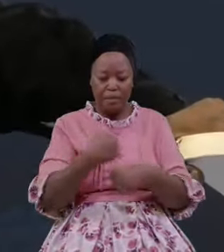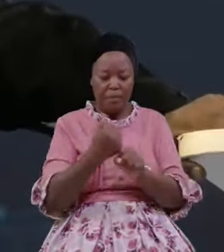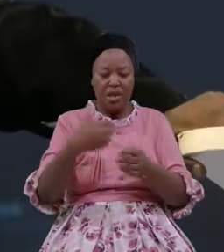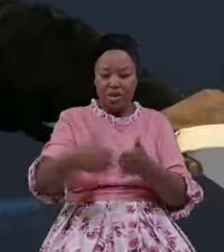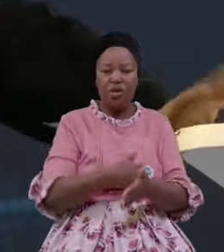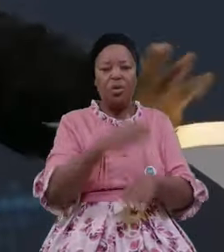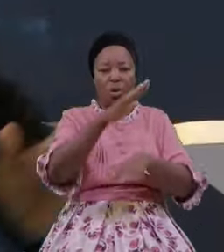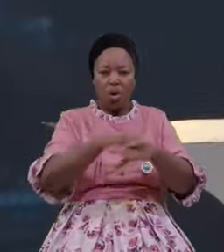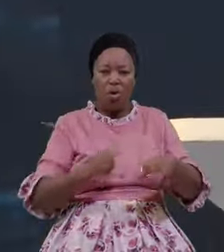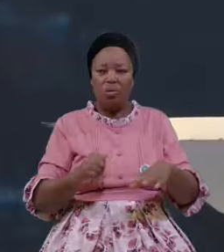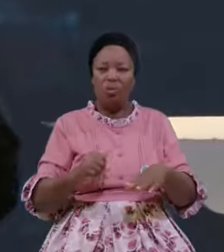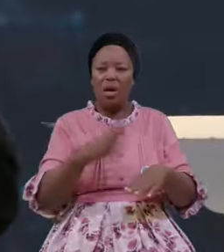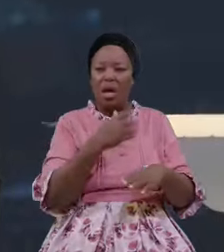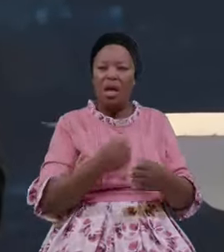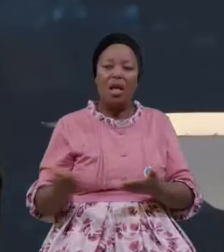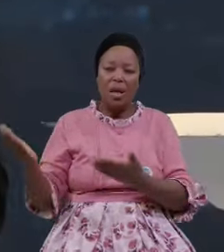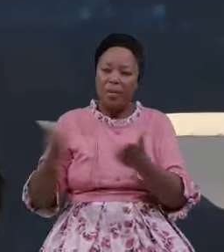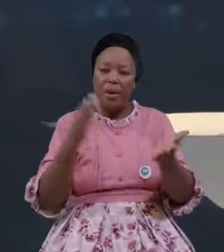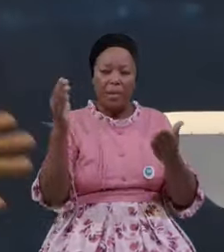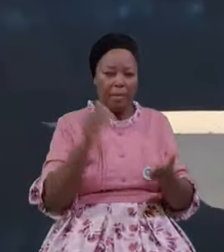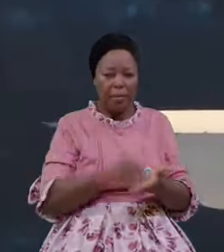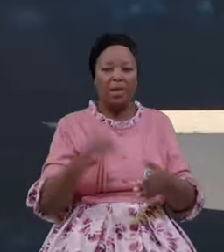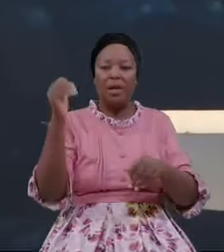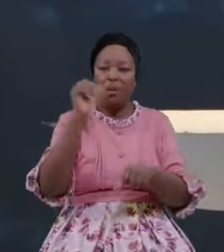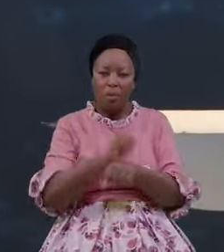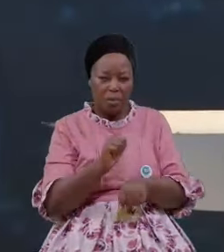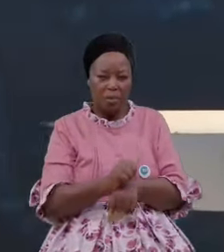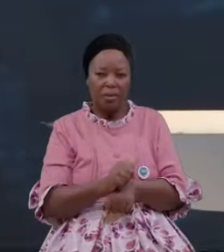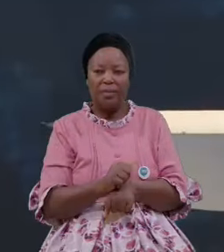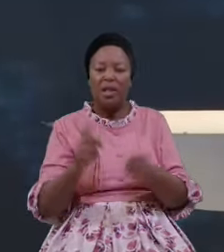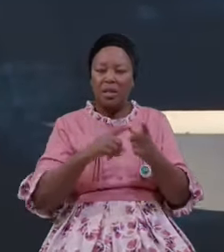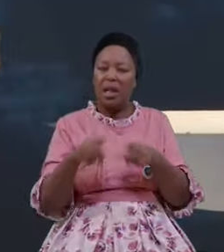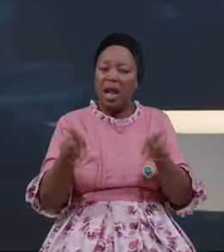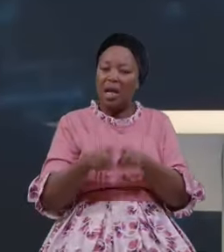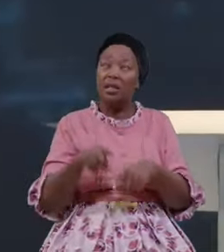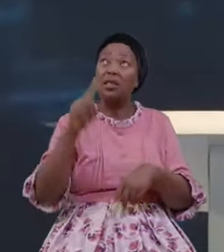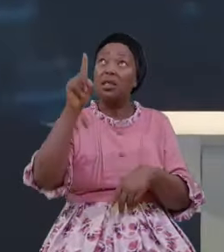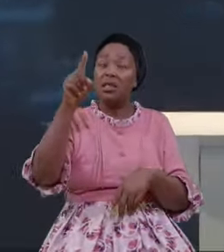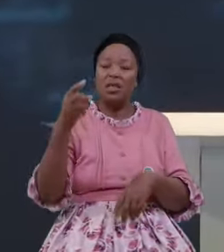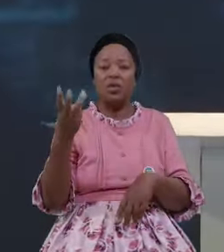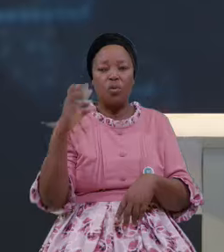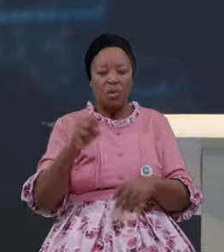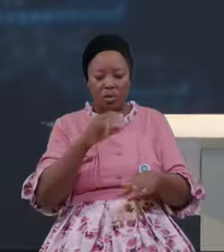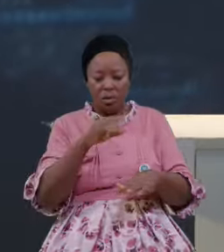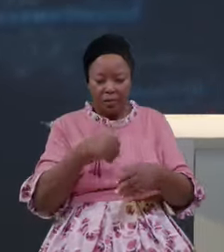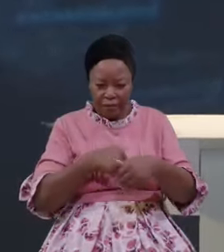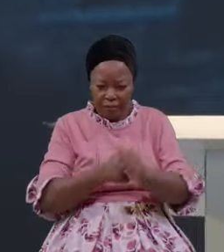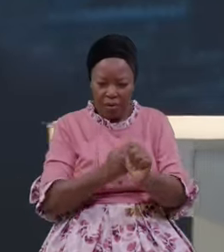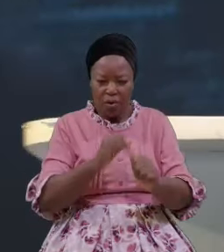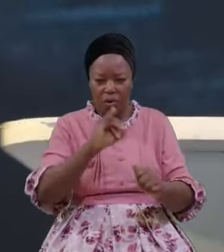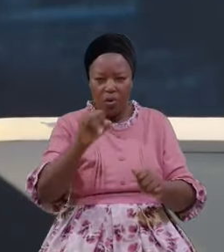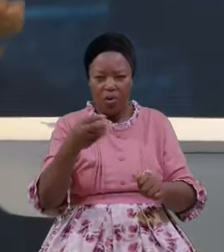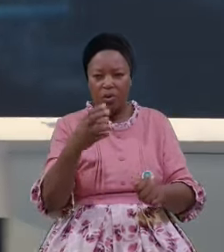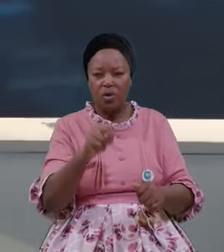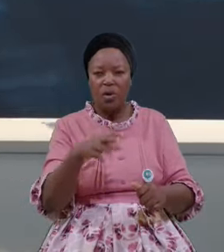recommissioning. Follow me. As he was following John, the beloved,